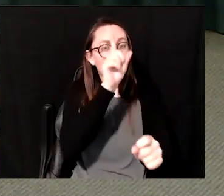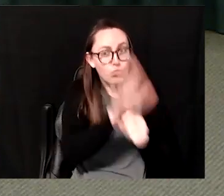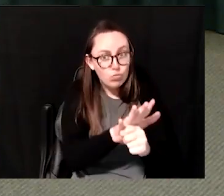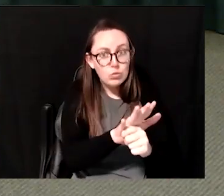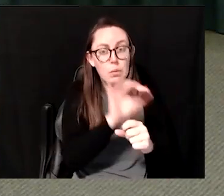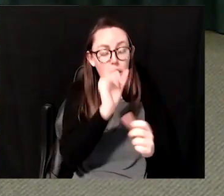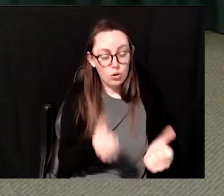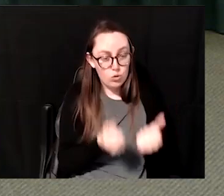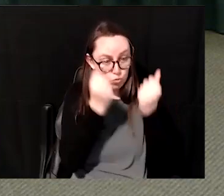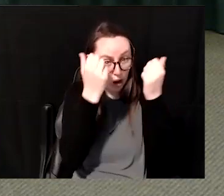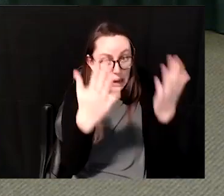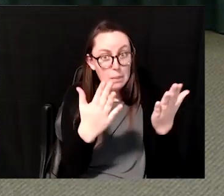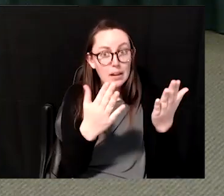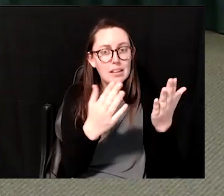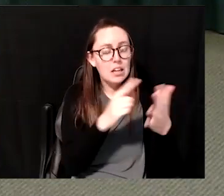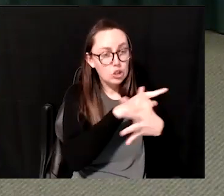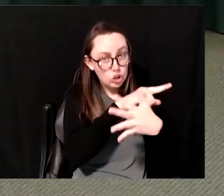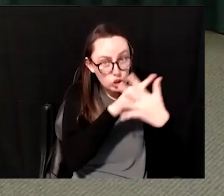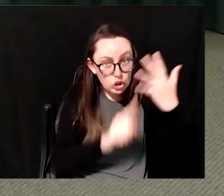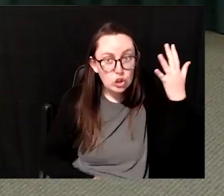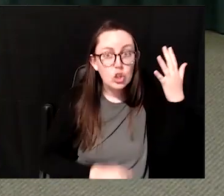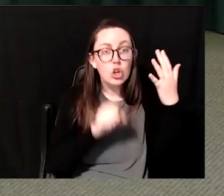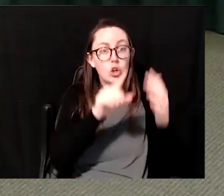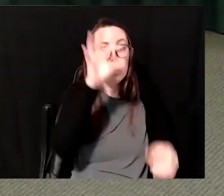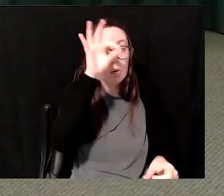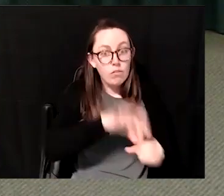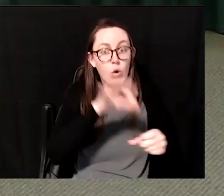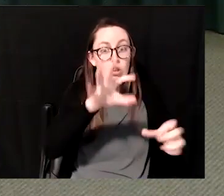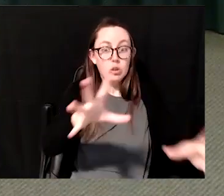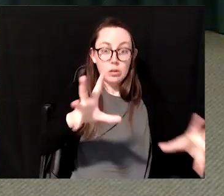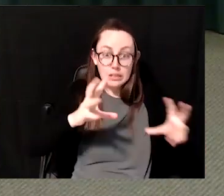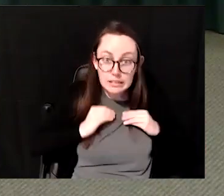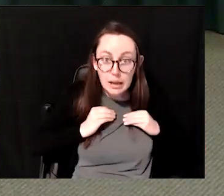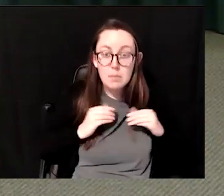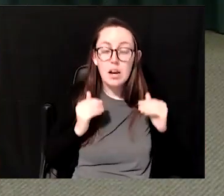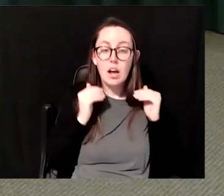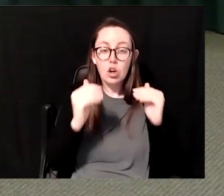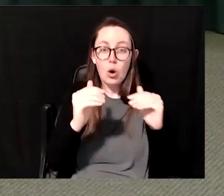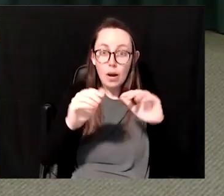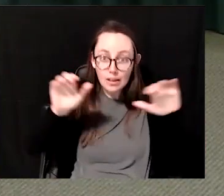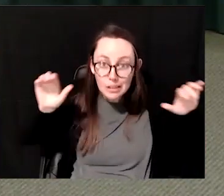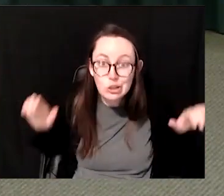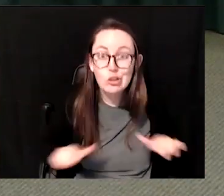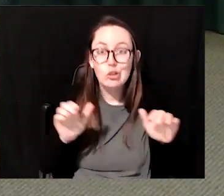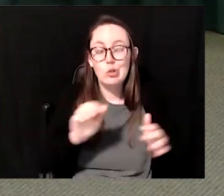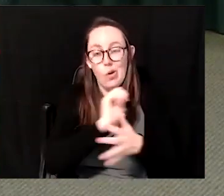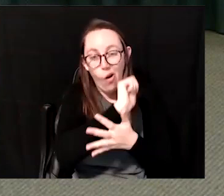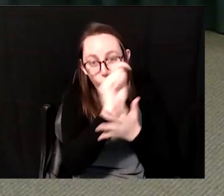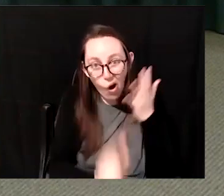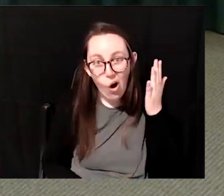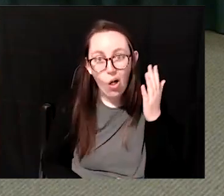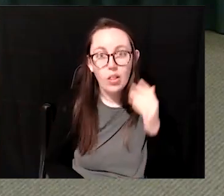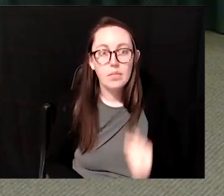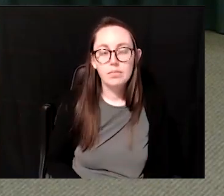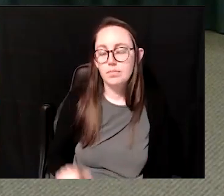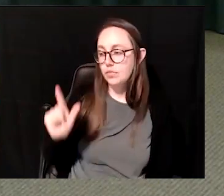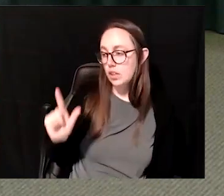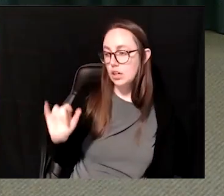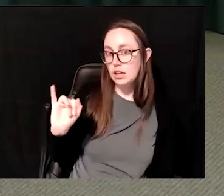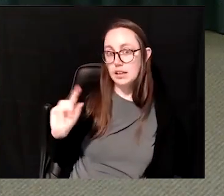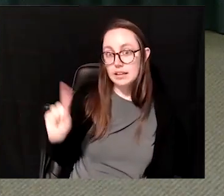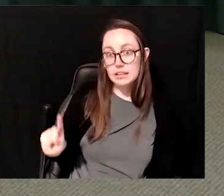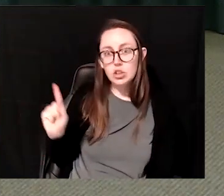was to accept and to start implementing all of them Liz mentioned a meeting where the community comes together to present